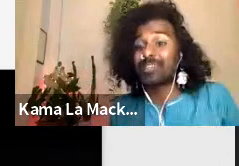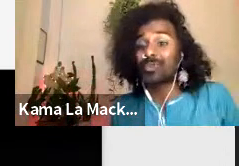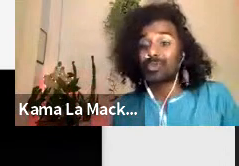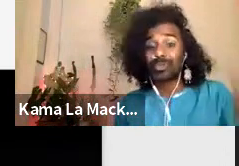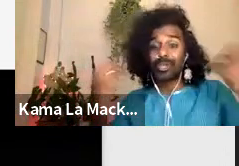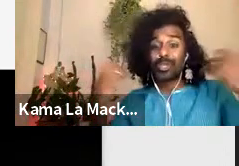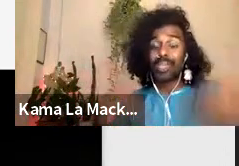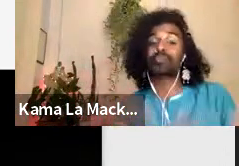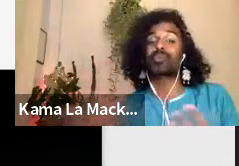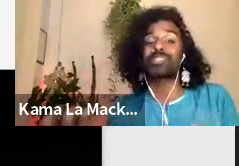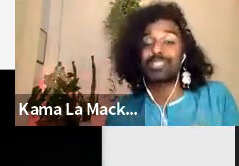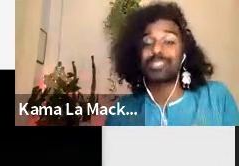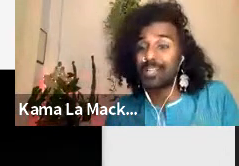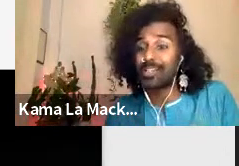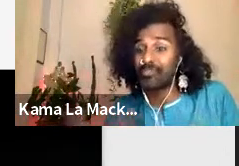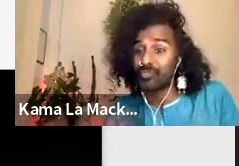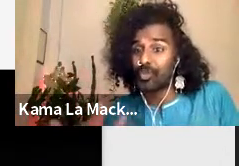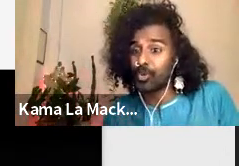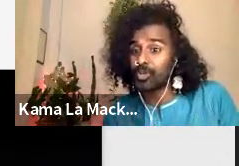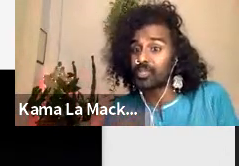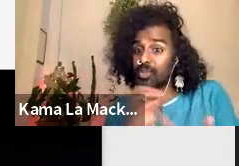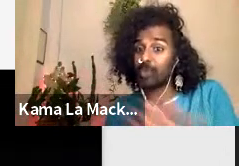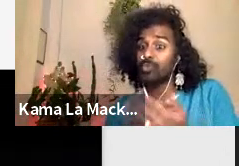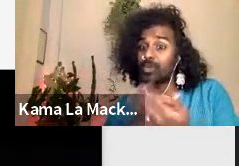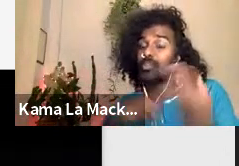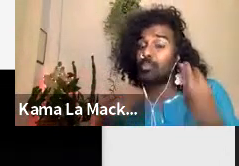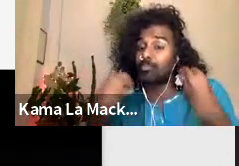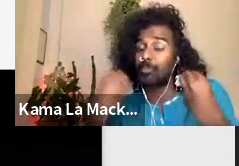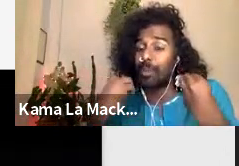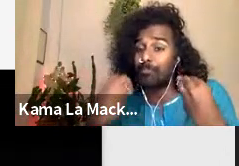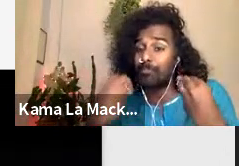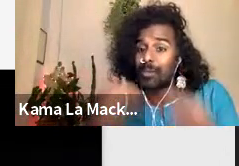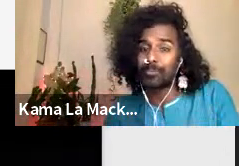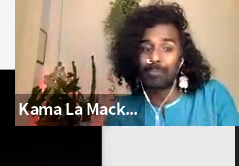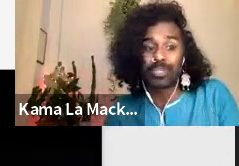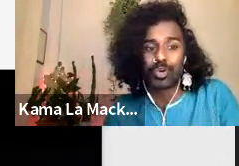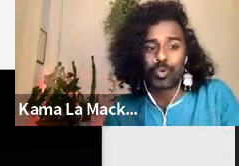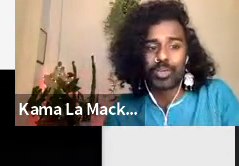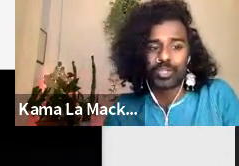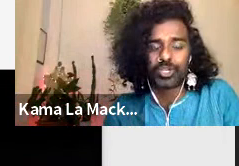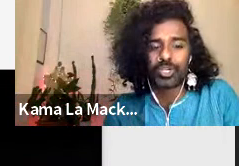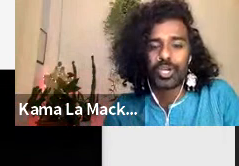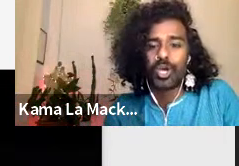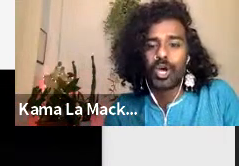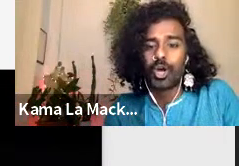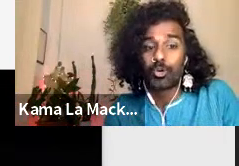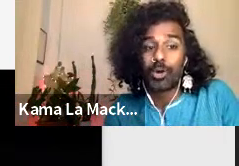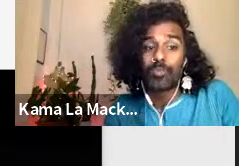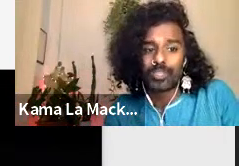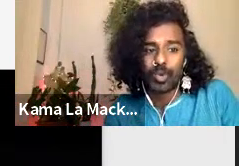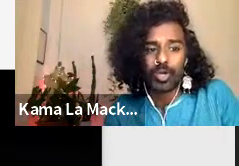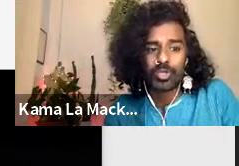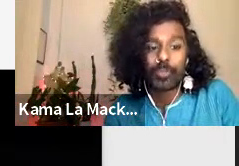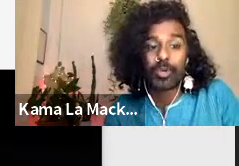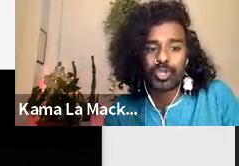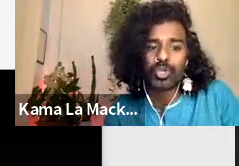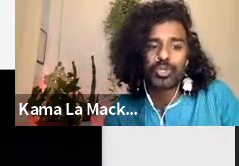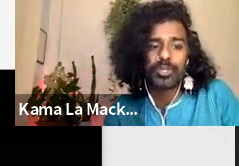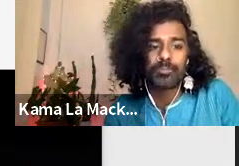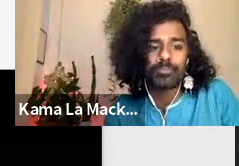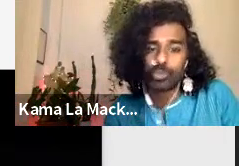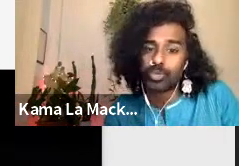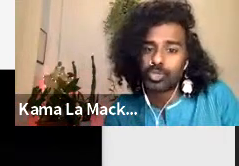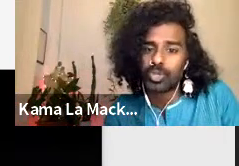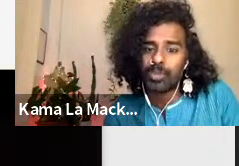otherly gendered express itself through the body. So that was really my major question around this work. So I'm going to show